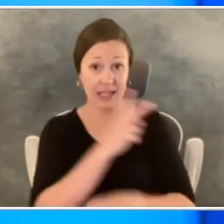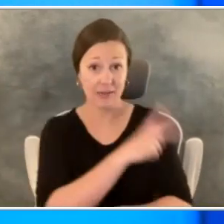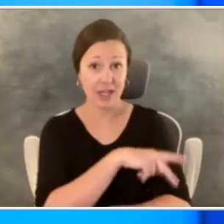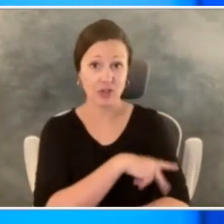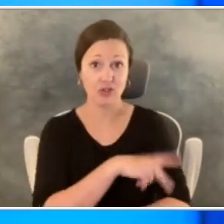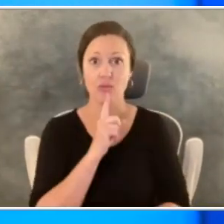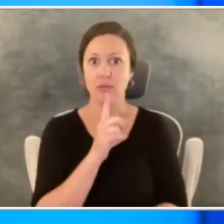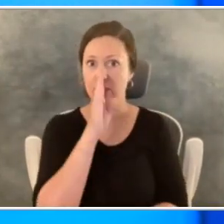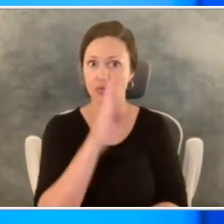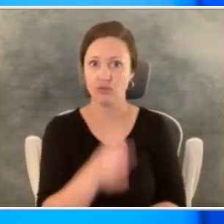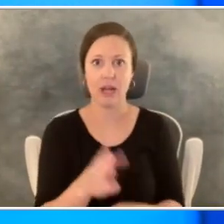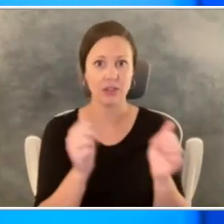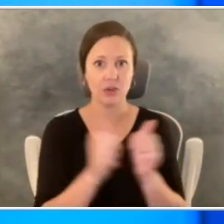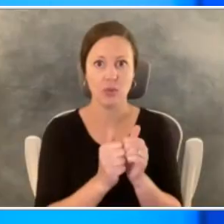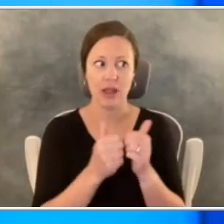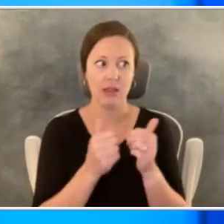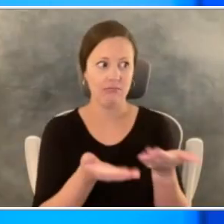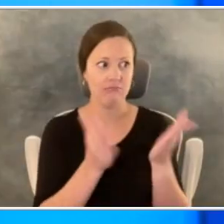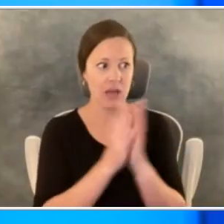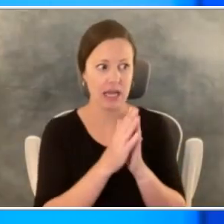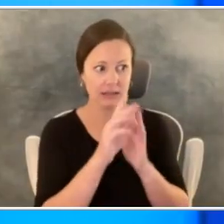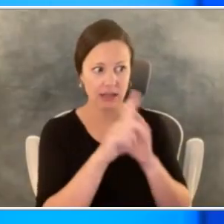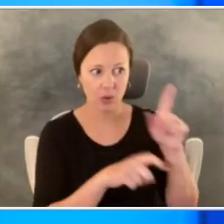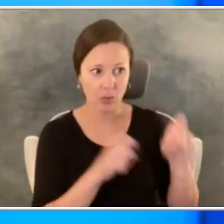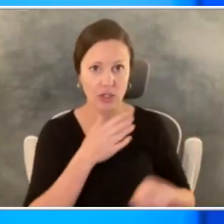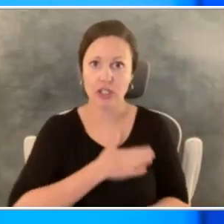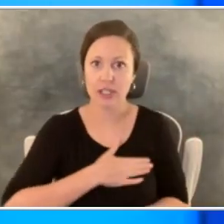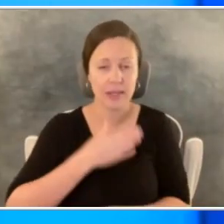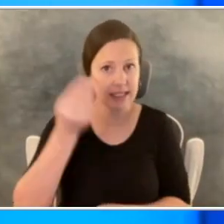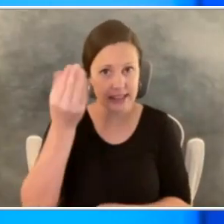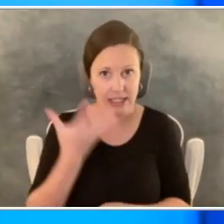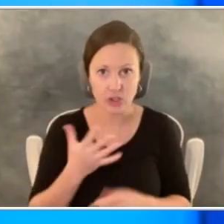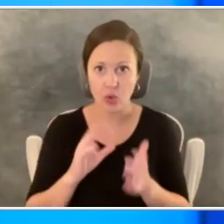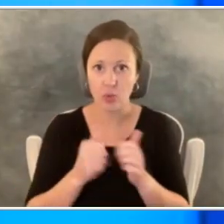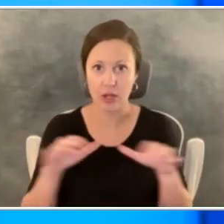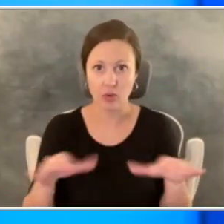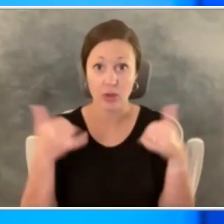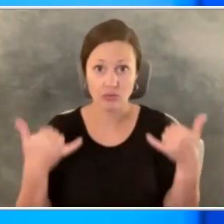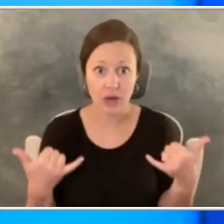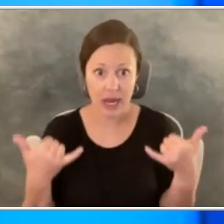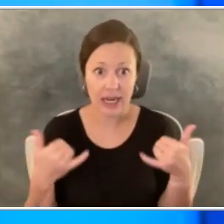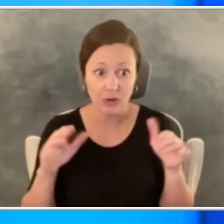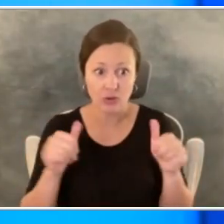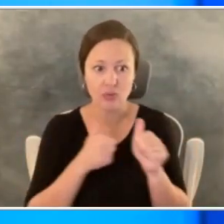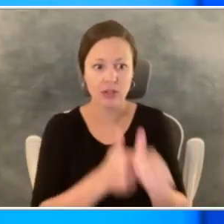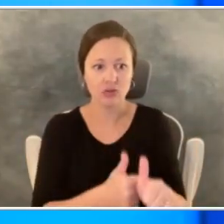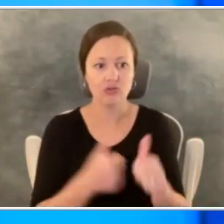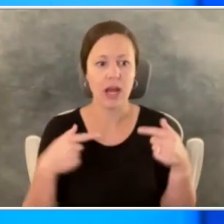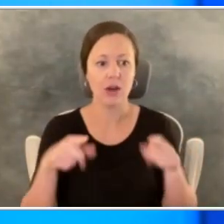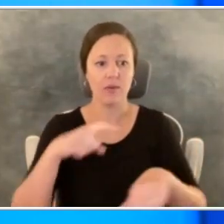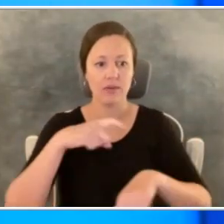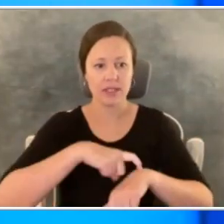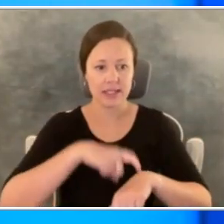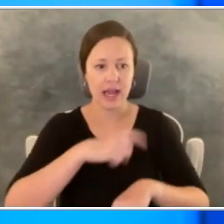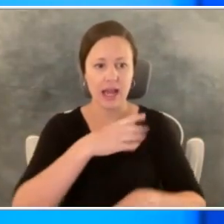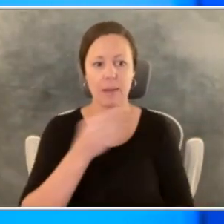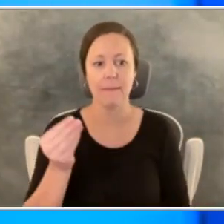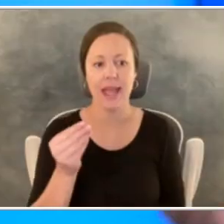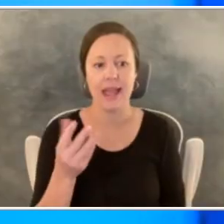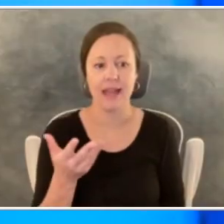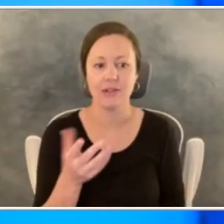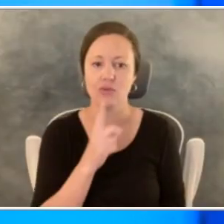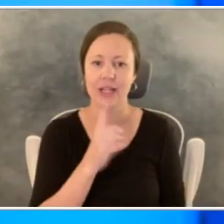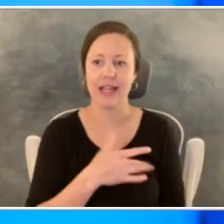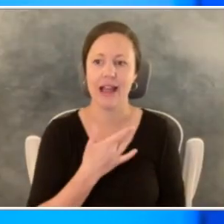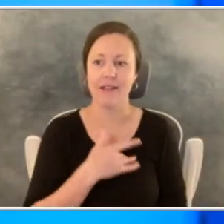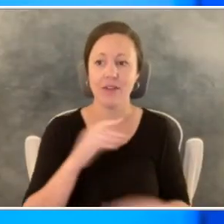asking you these questions. Please tell us how you're doing right now, so we can sort of track that over time. And I do think that practice makes perfect.